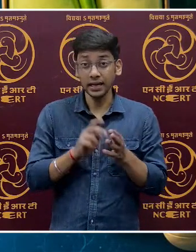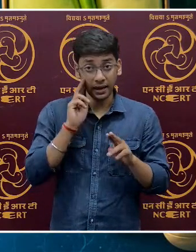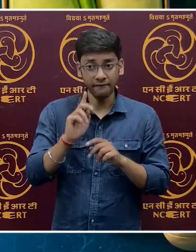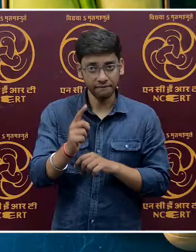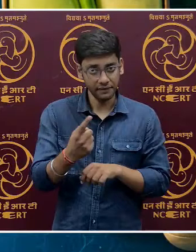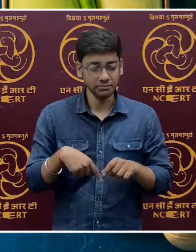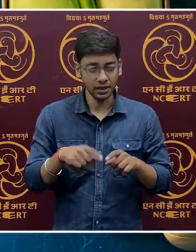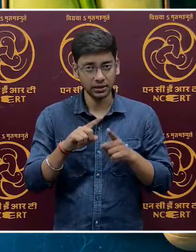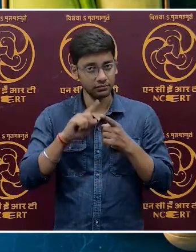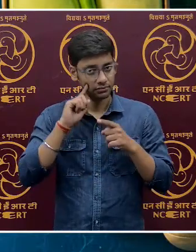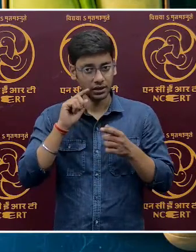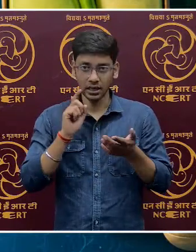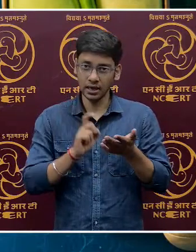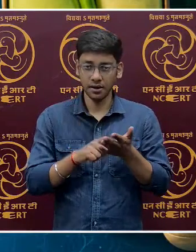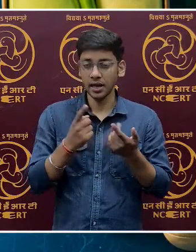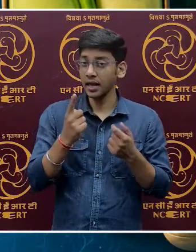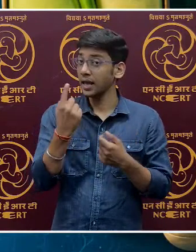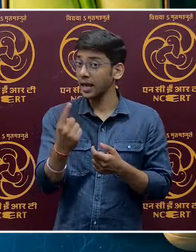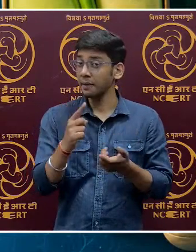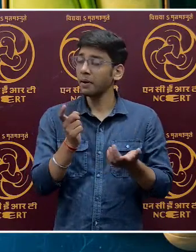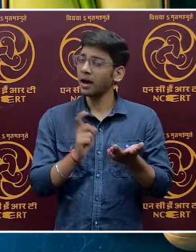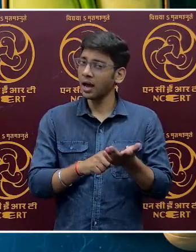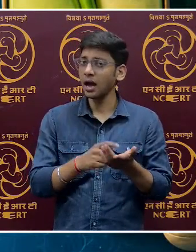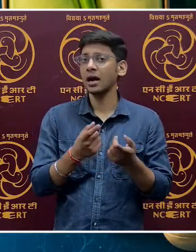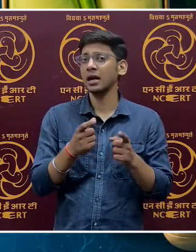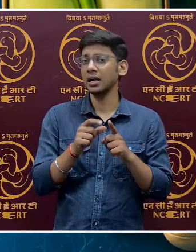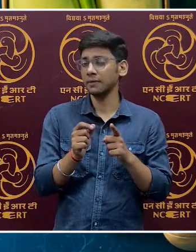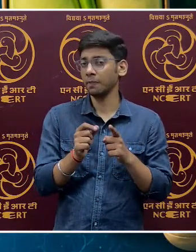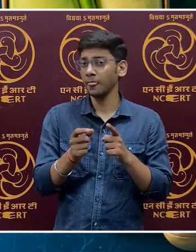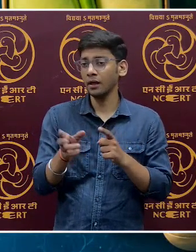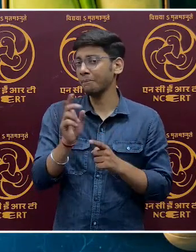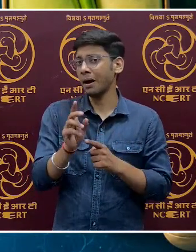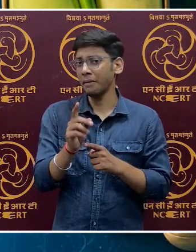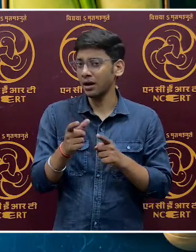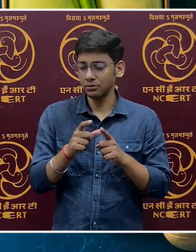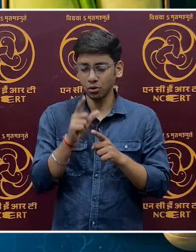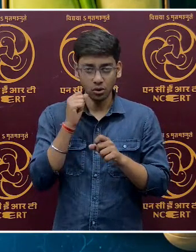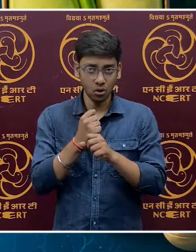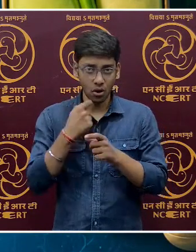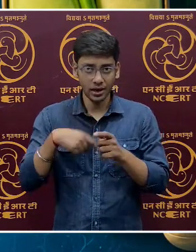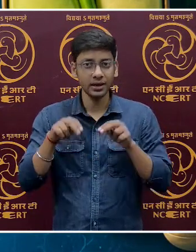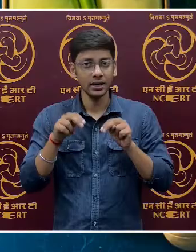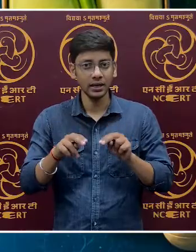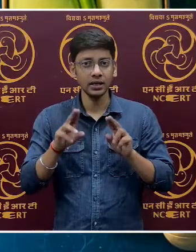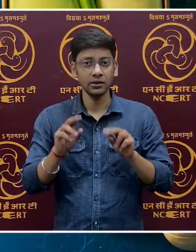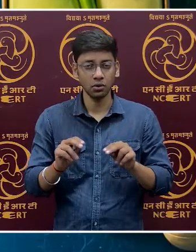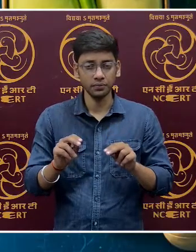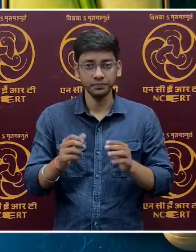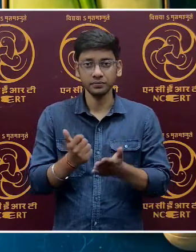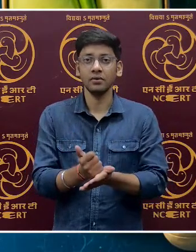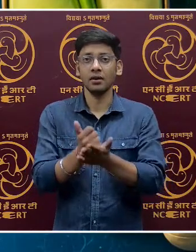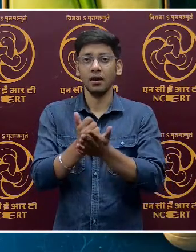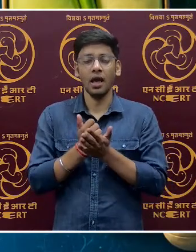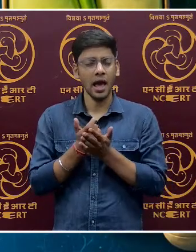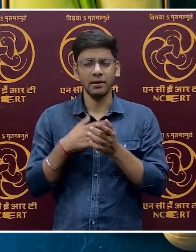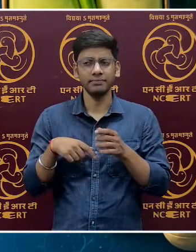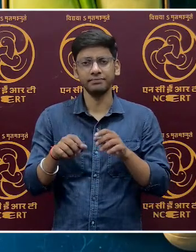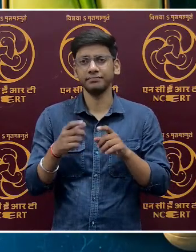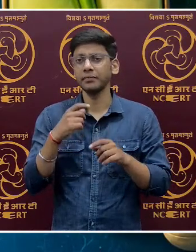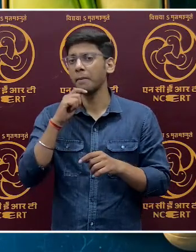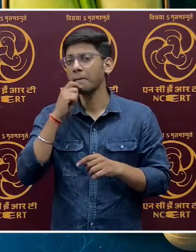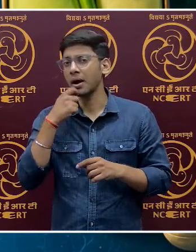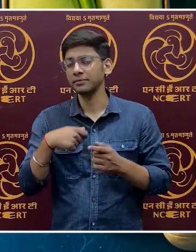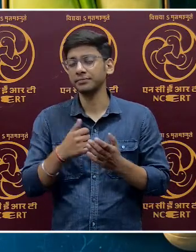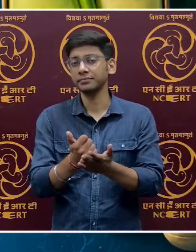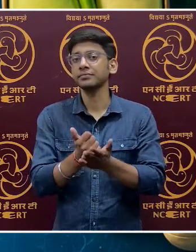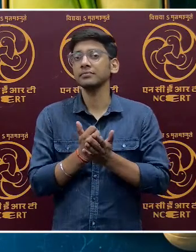and once it is get filled, again and again you need not to log in with the help of the mail ID or with the password. Now this